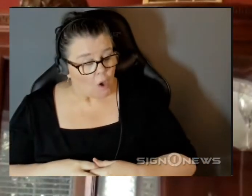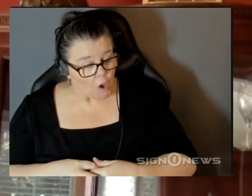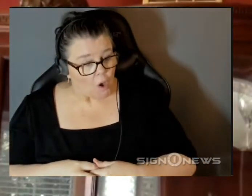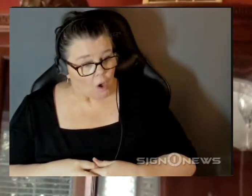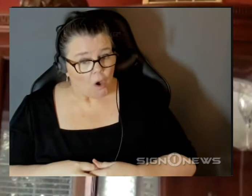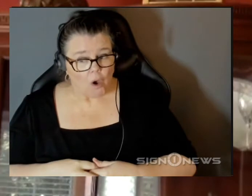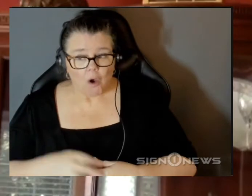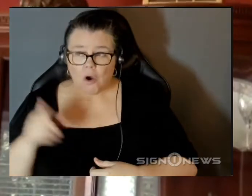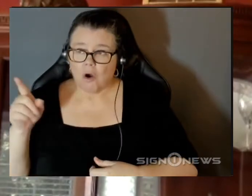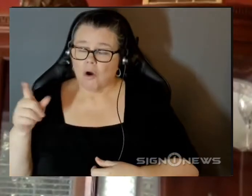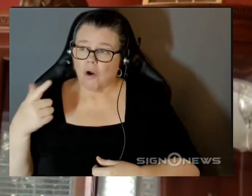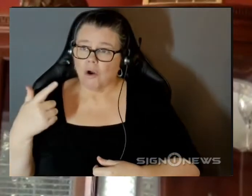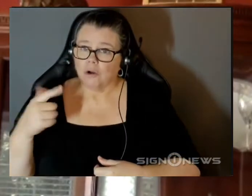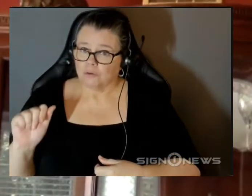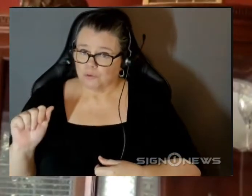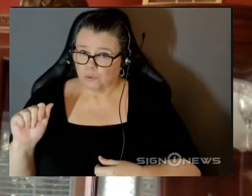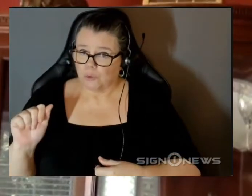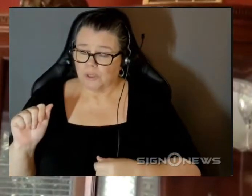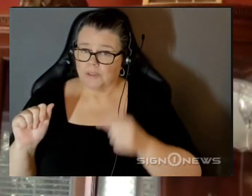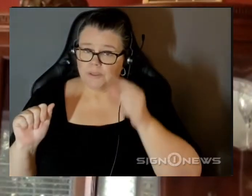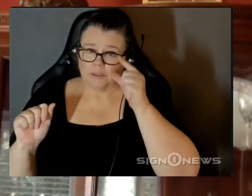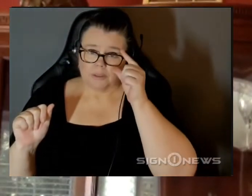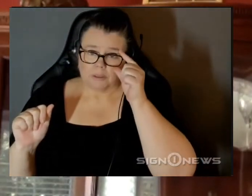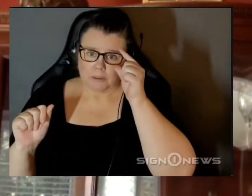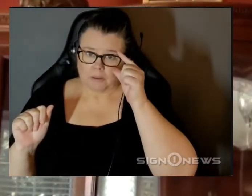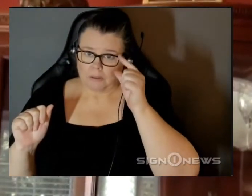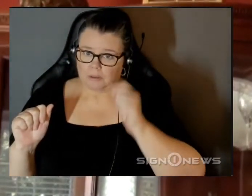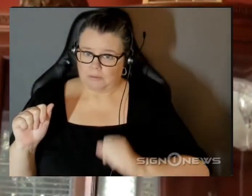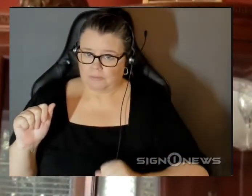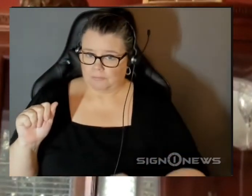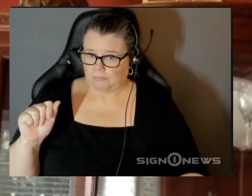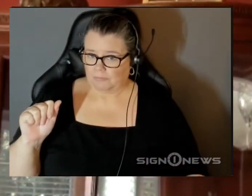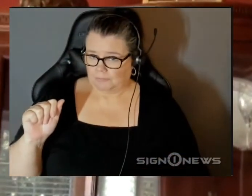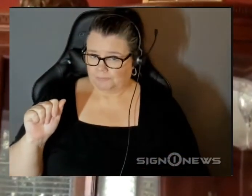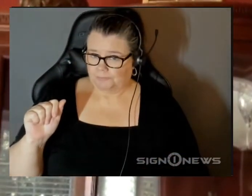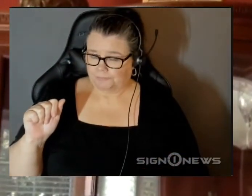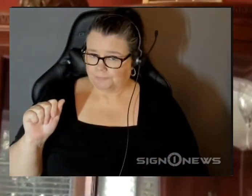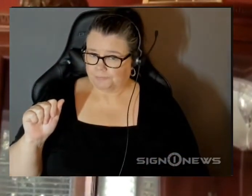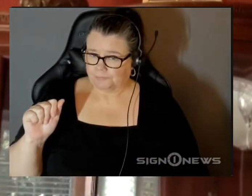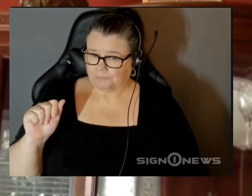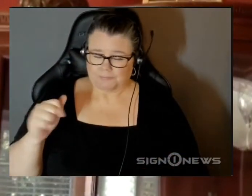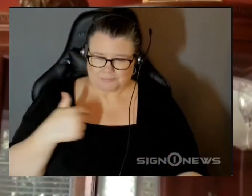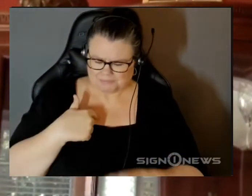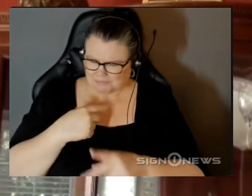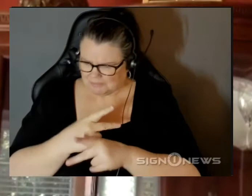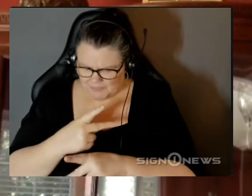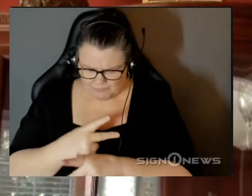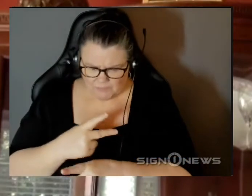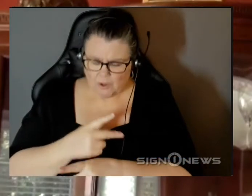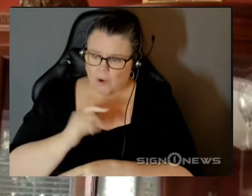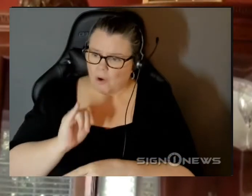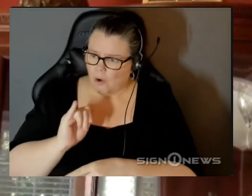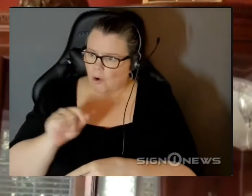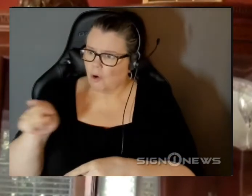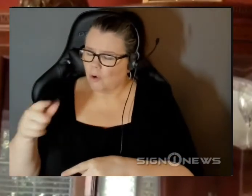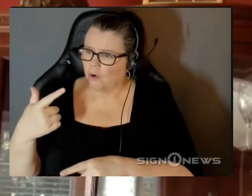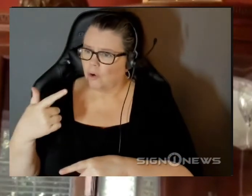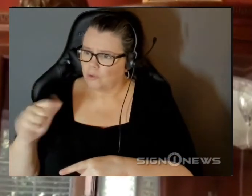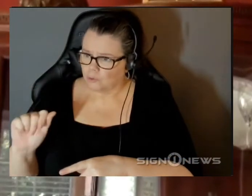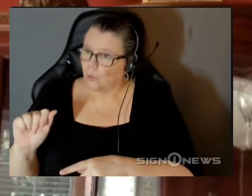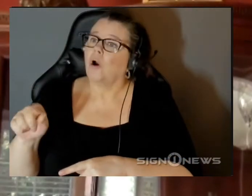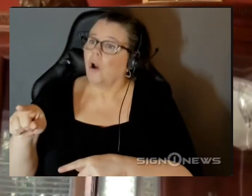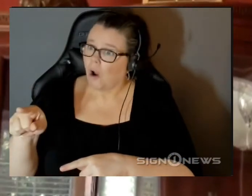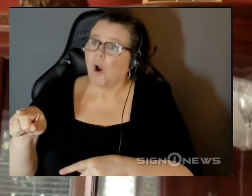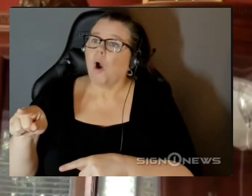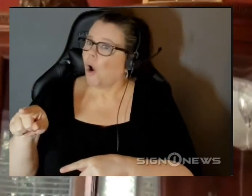away the right to vote. So John, and it took me a while to figure that out, but once I did, John registered to vote and started